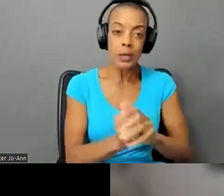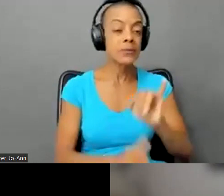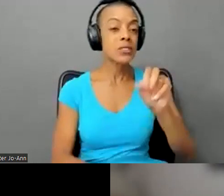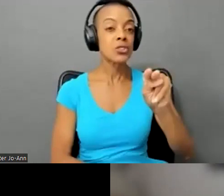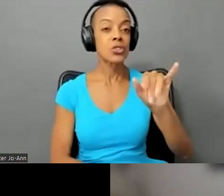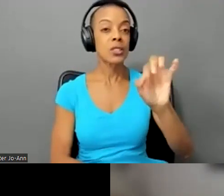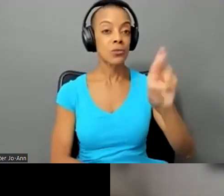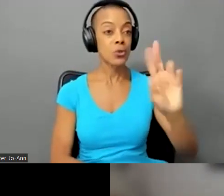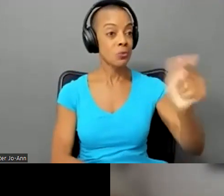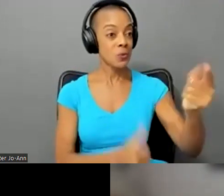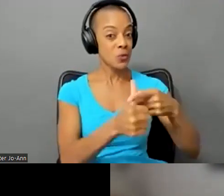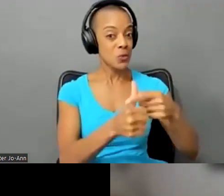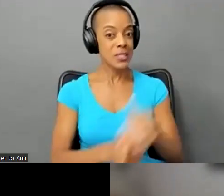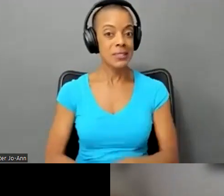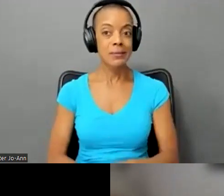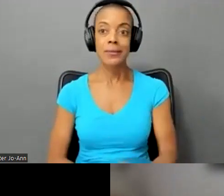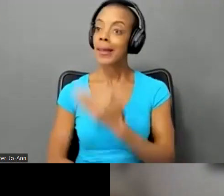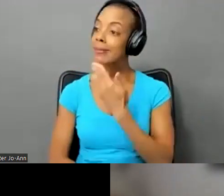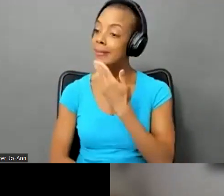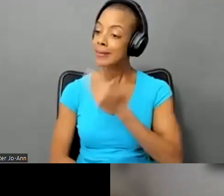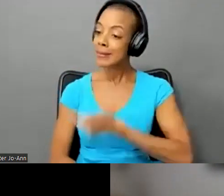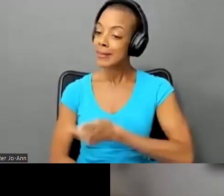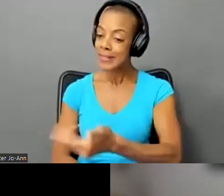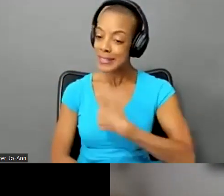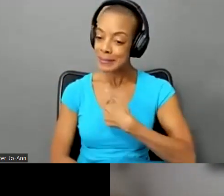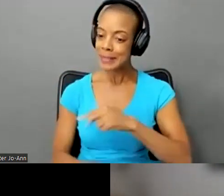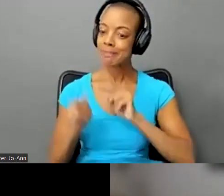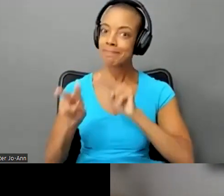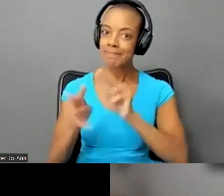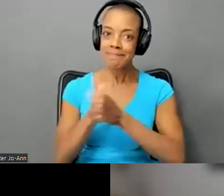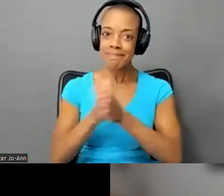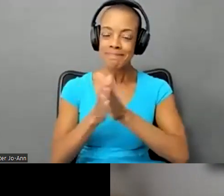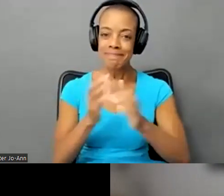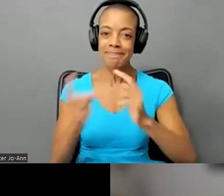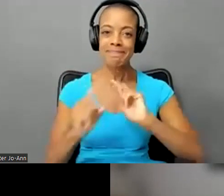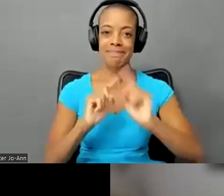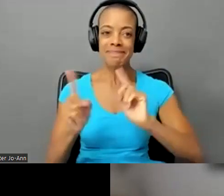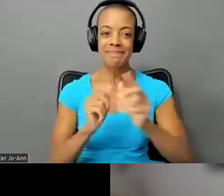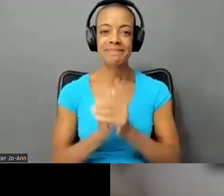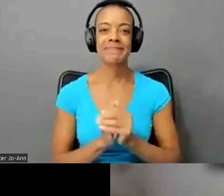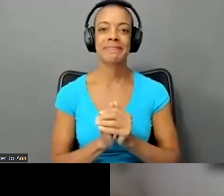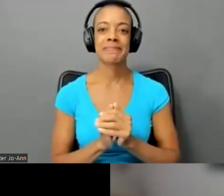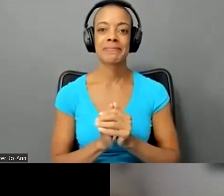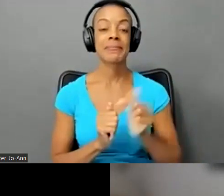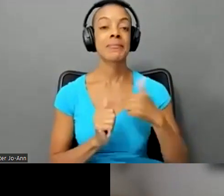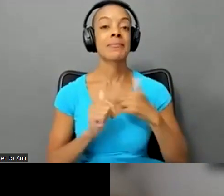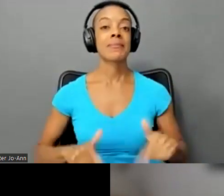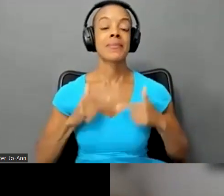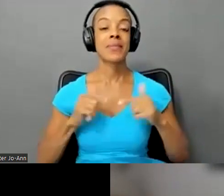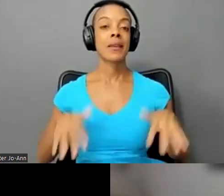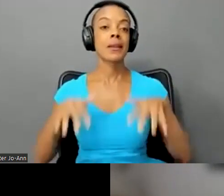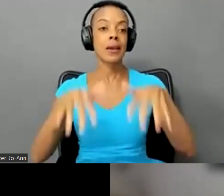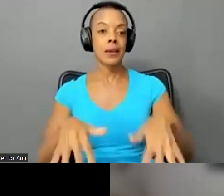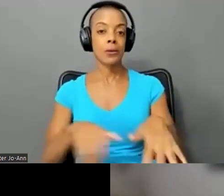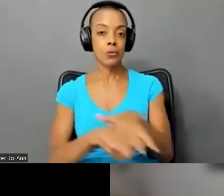Thank you, Diane. Thanks for inviting me to have this, I think, important conversation today. I reside in the Niagara region, which